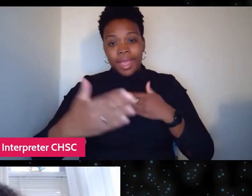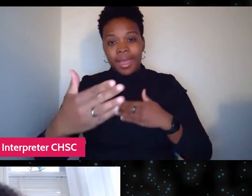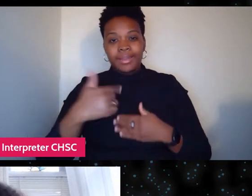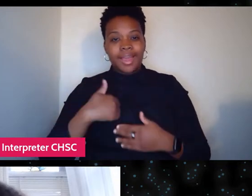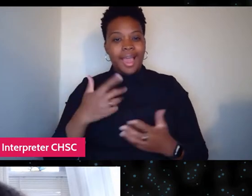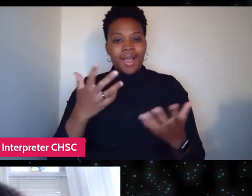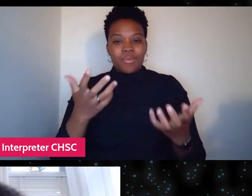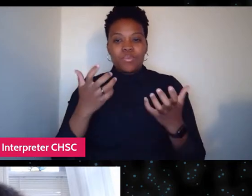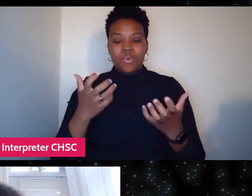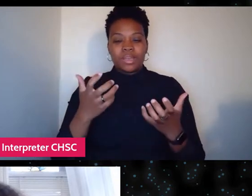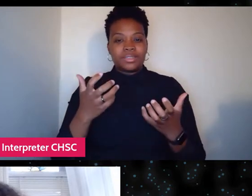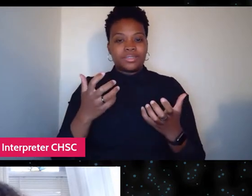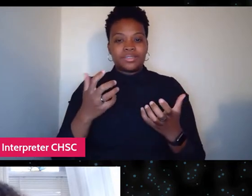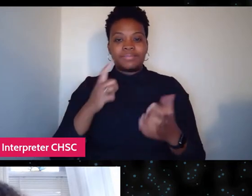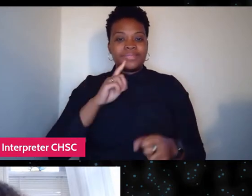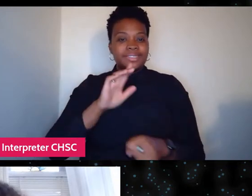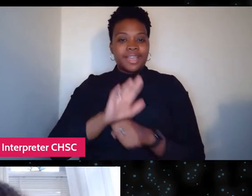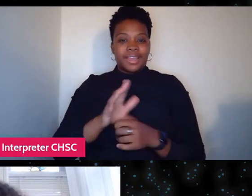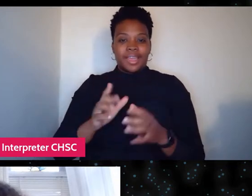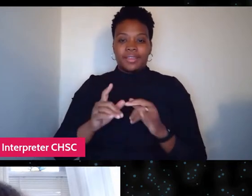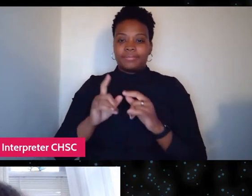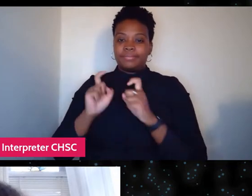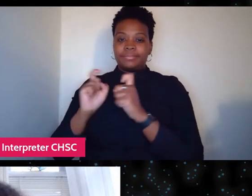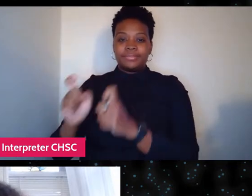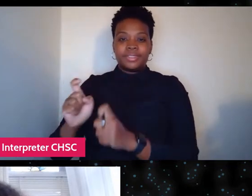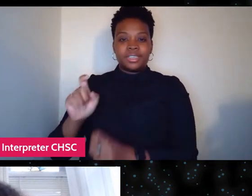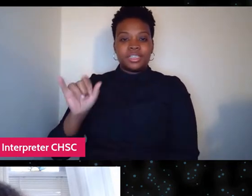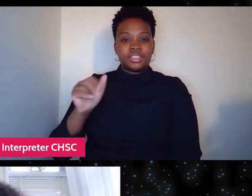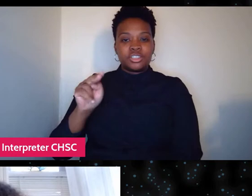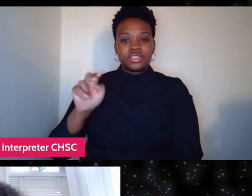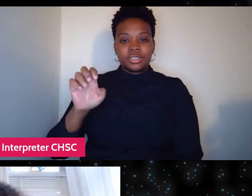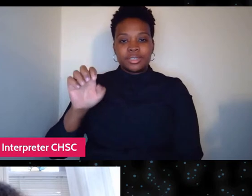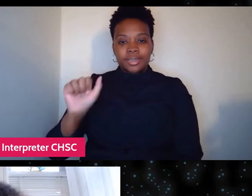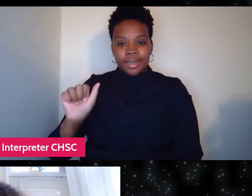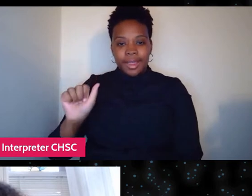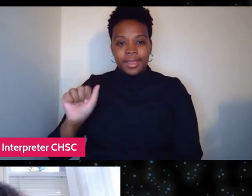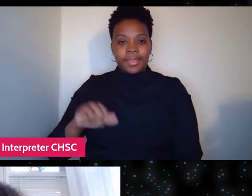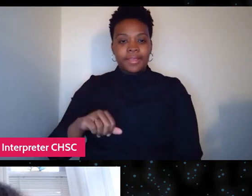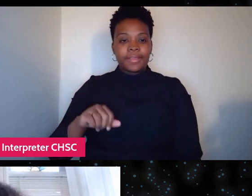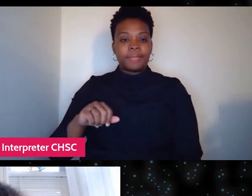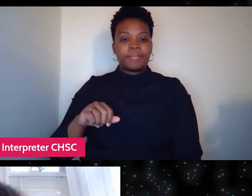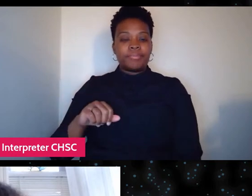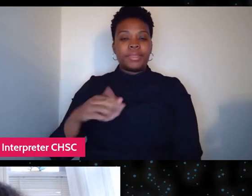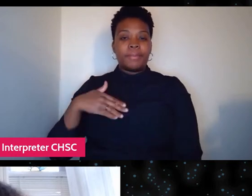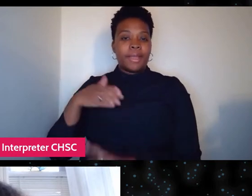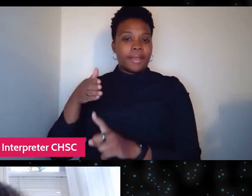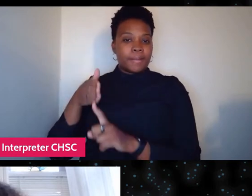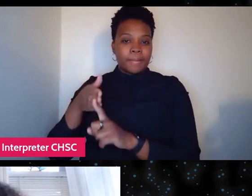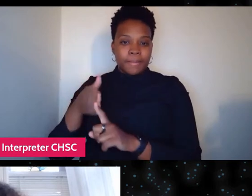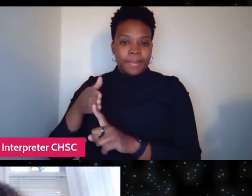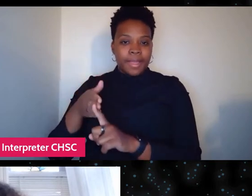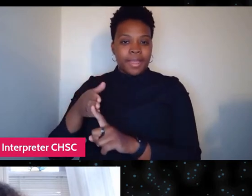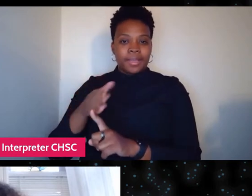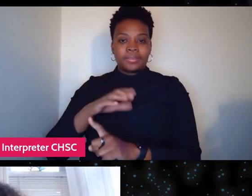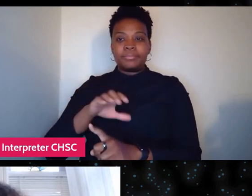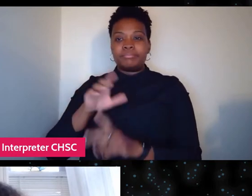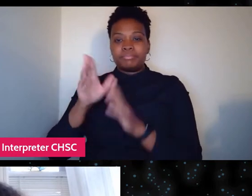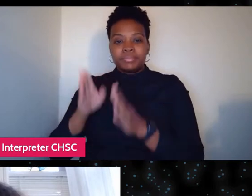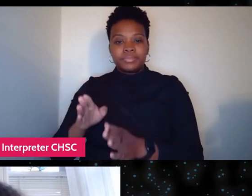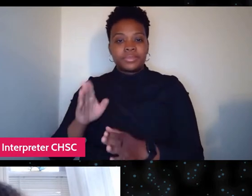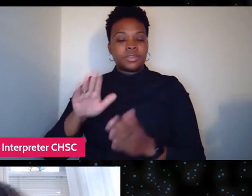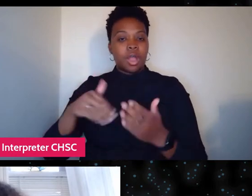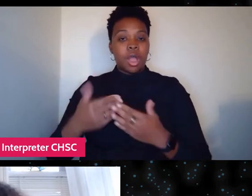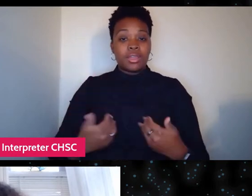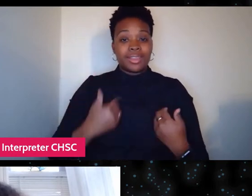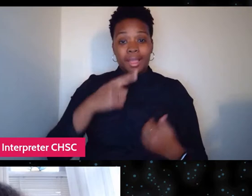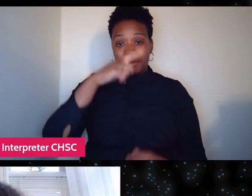just dedicate this to Janae and Bella, my main two protagonists, and to all the young Black people, the